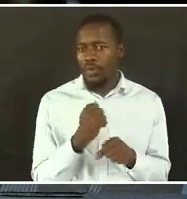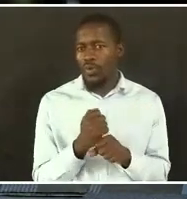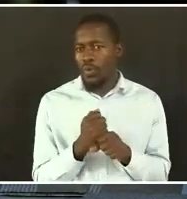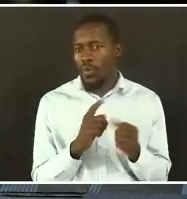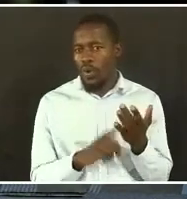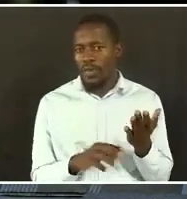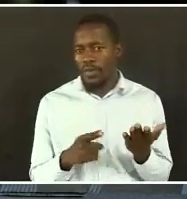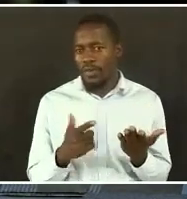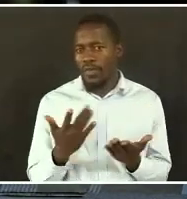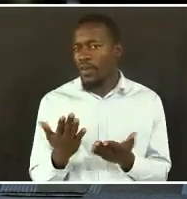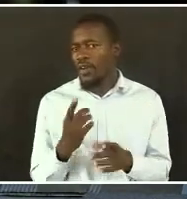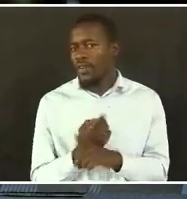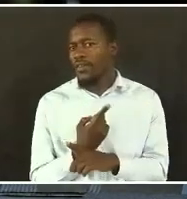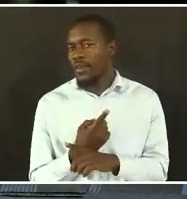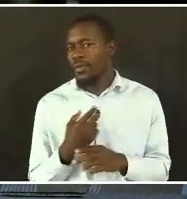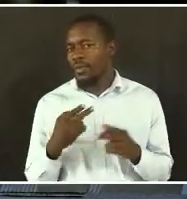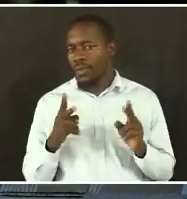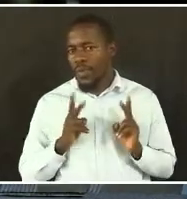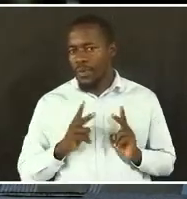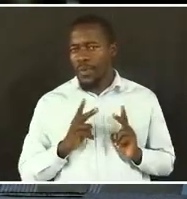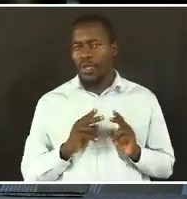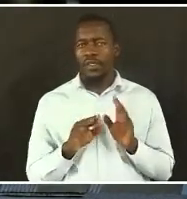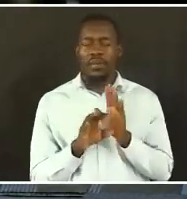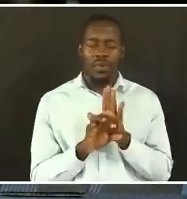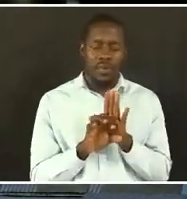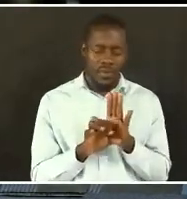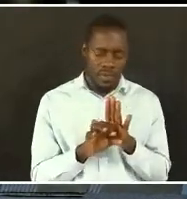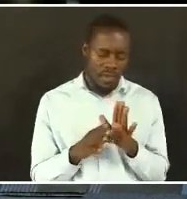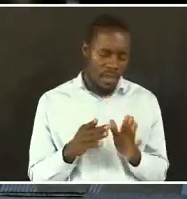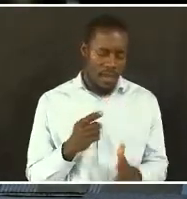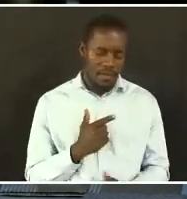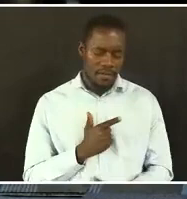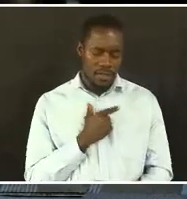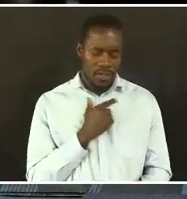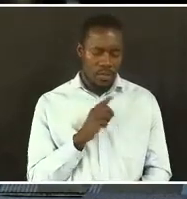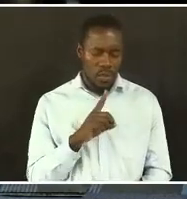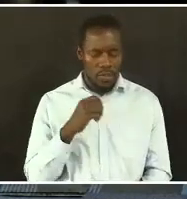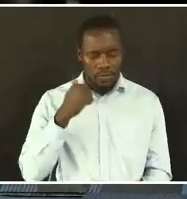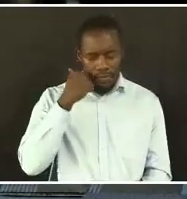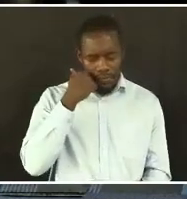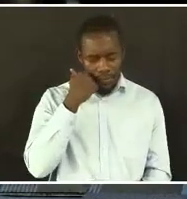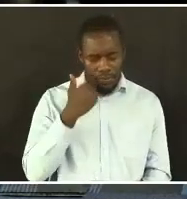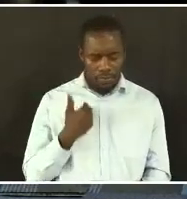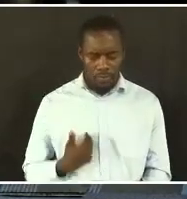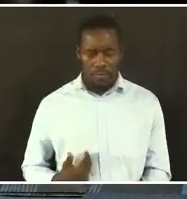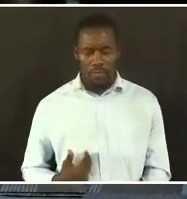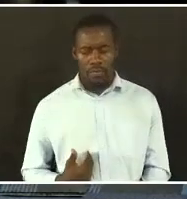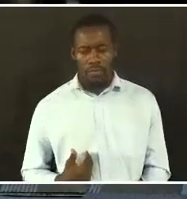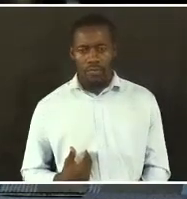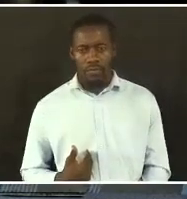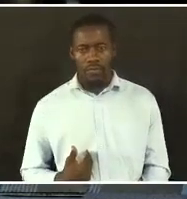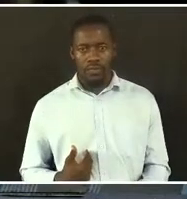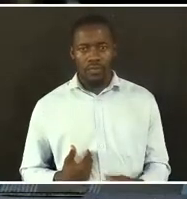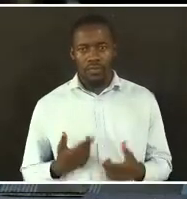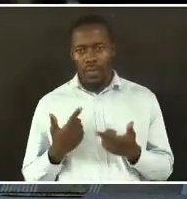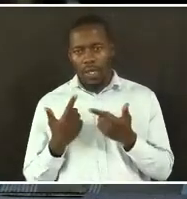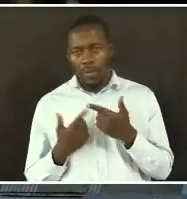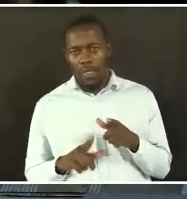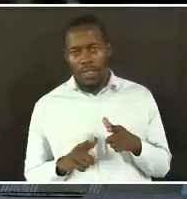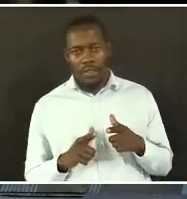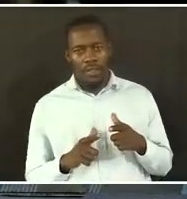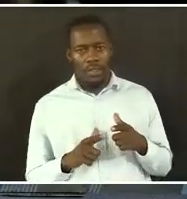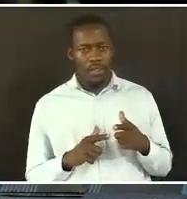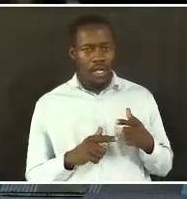saying, he went to visit a patient, and they realized that there was a patient who did not